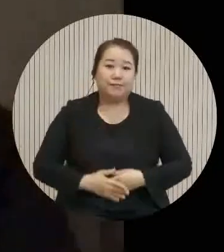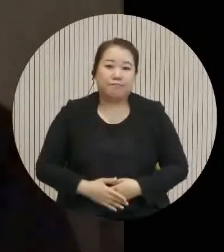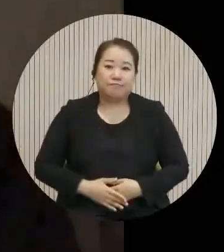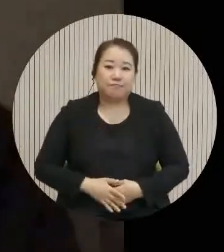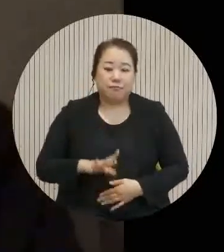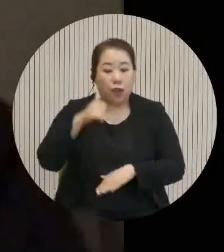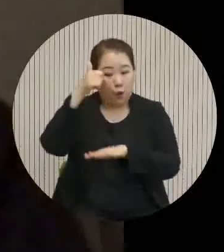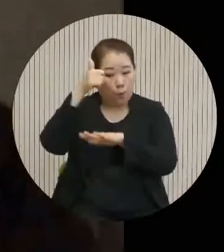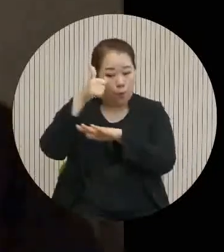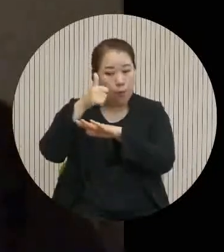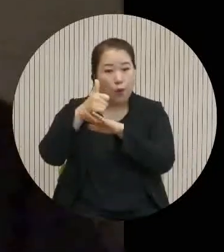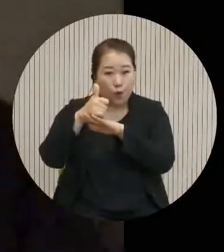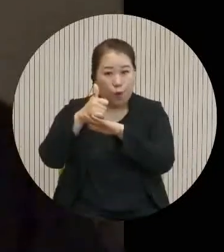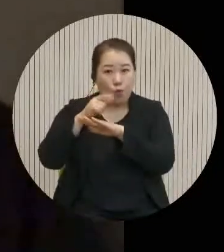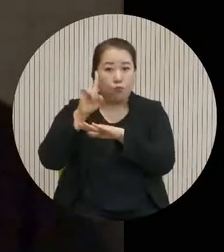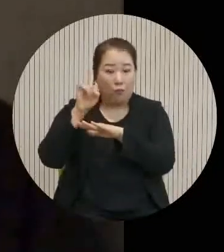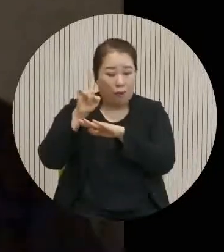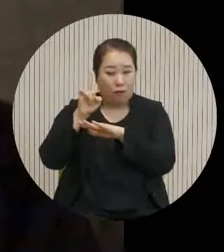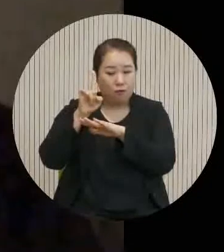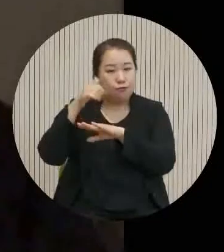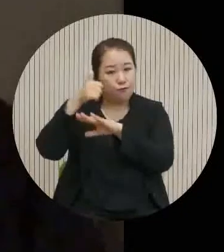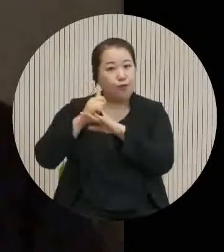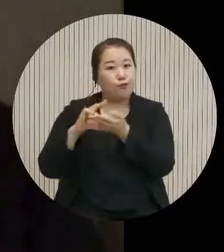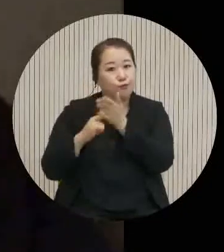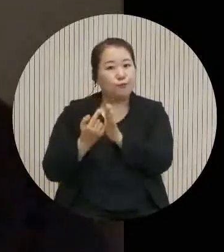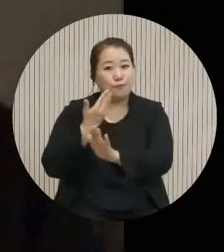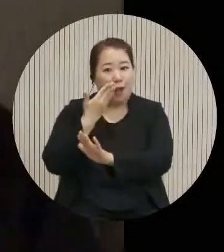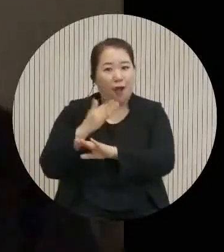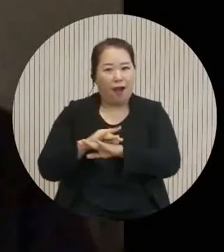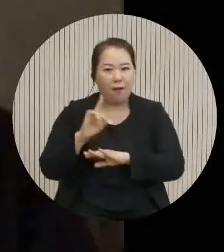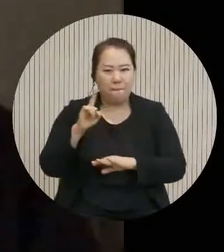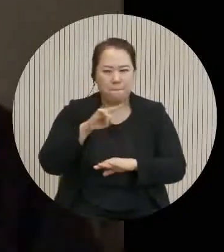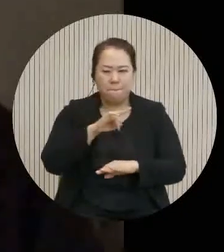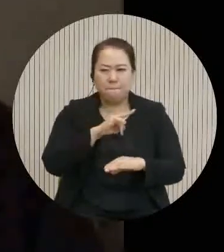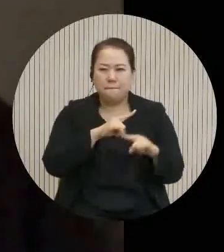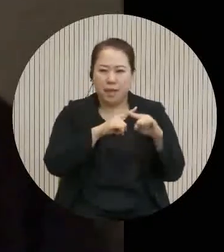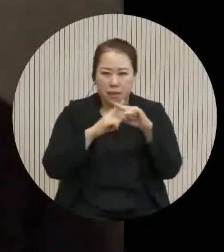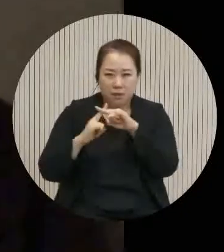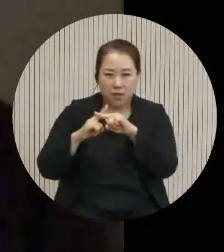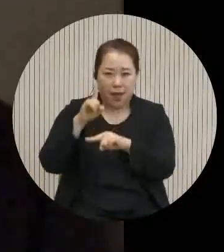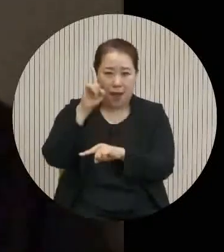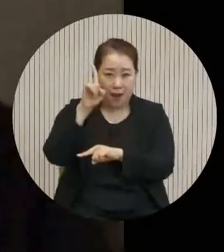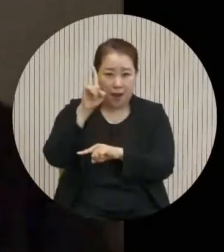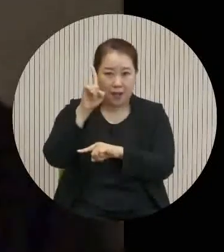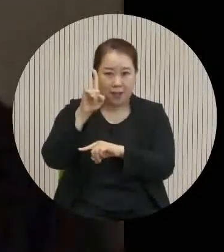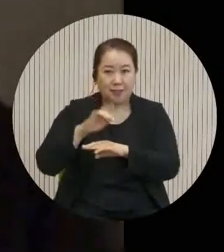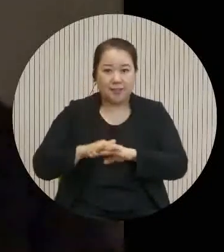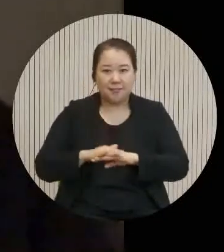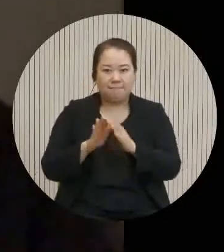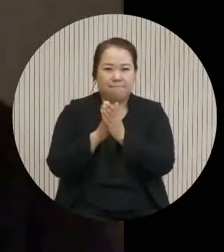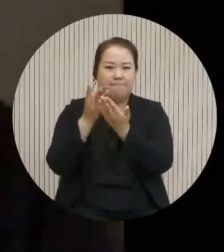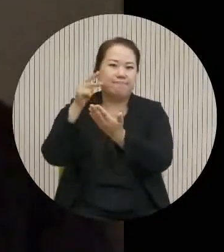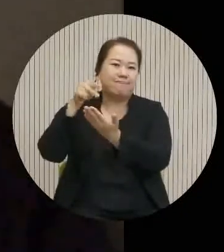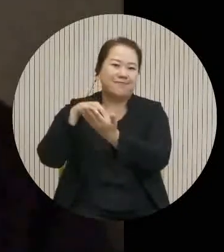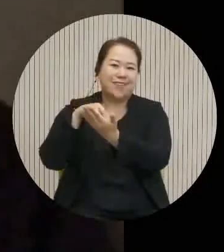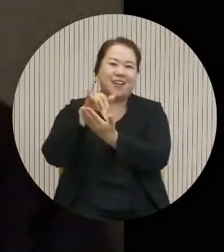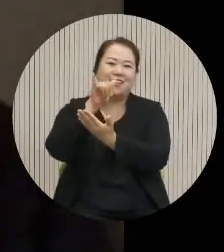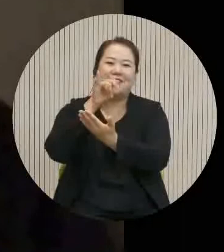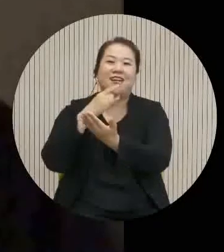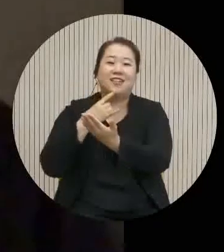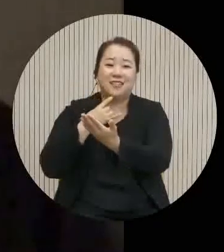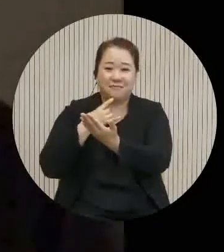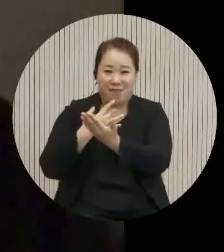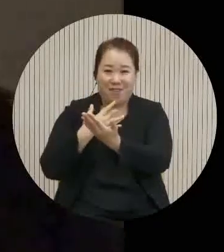Comprehensible input works, and specifically one kind, reading. Reading